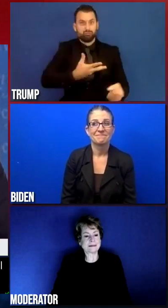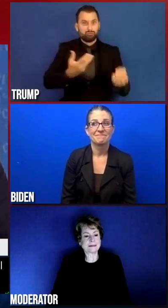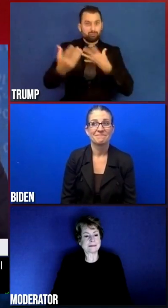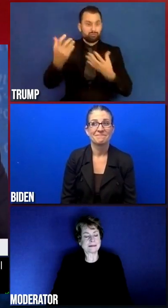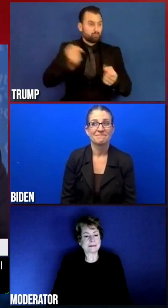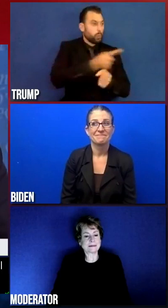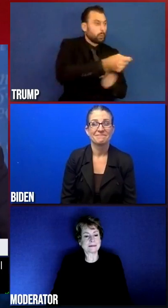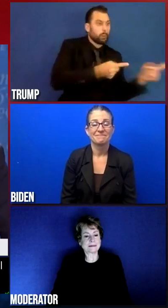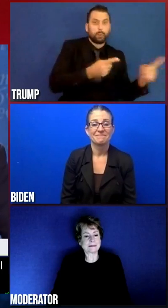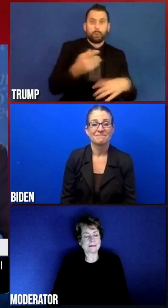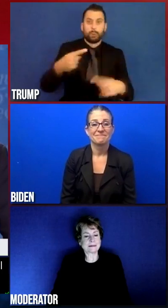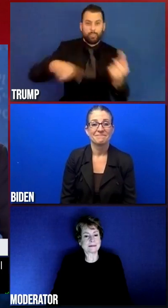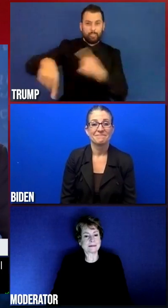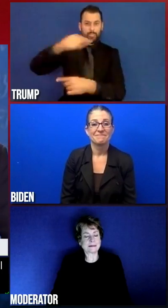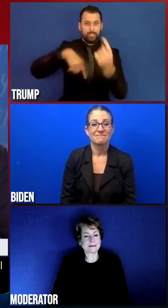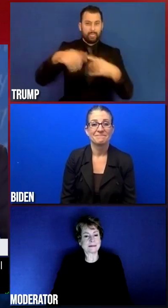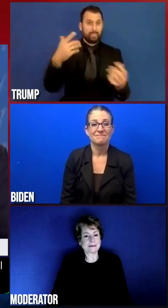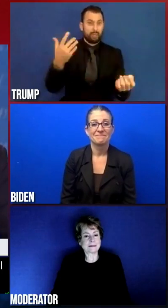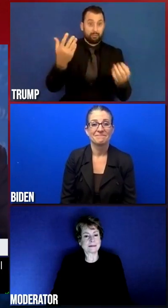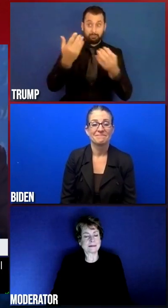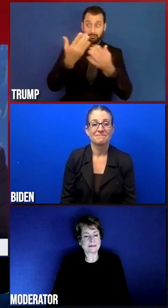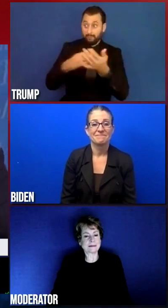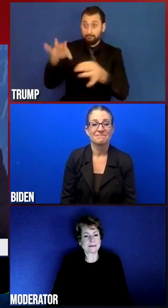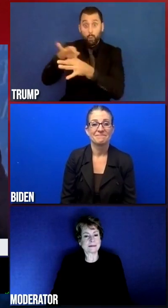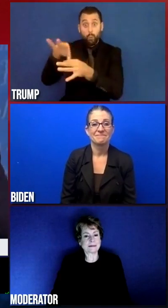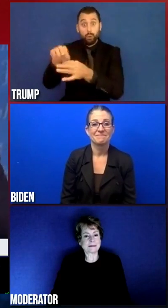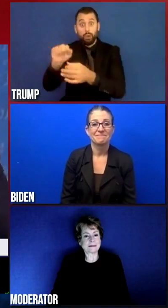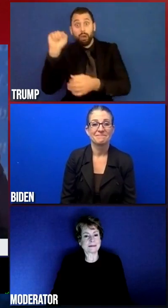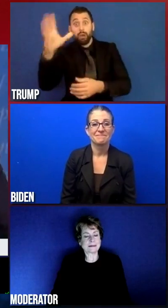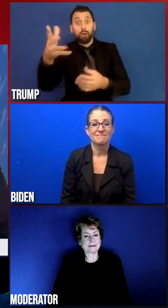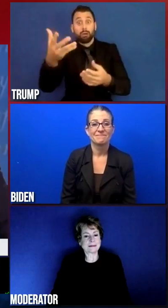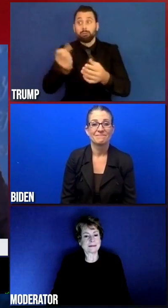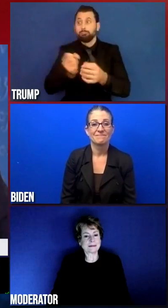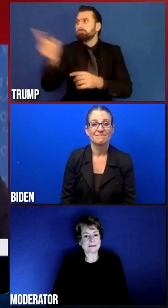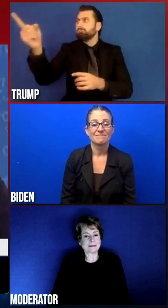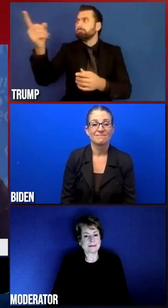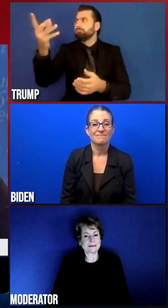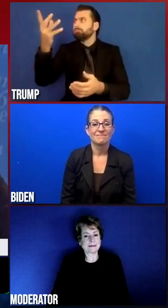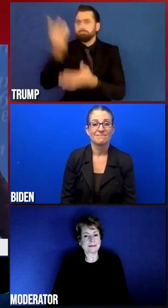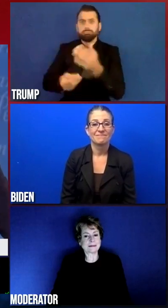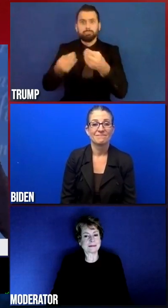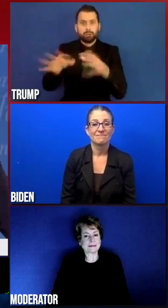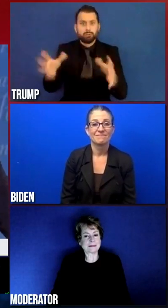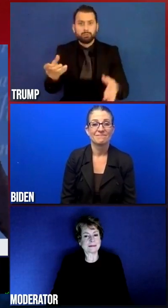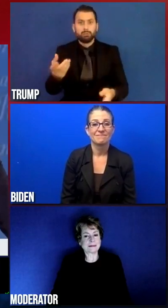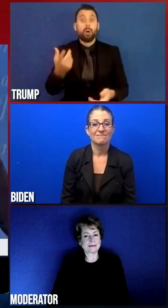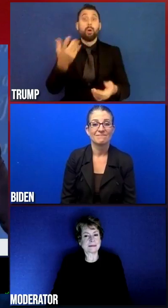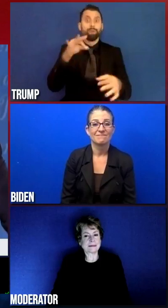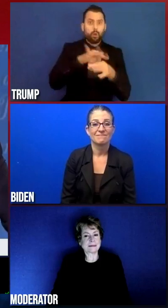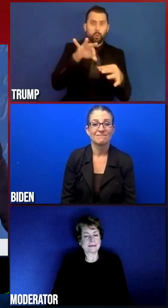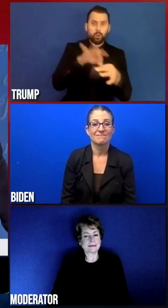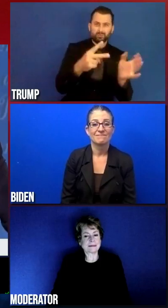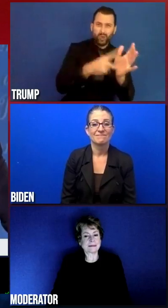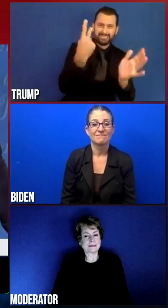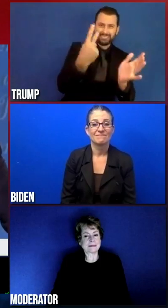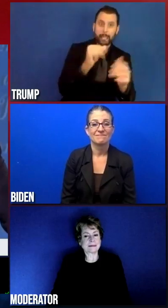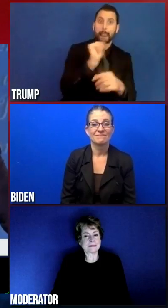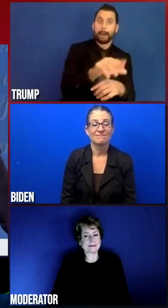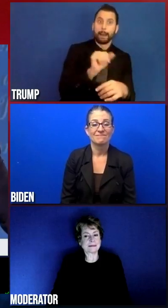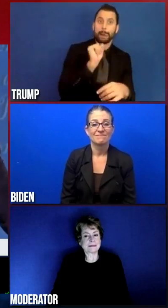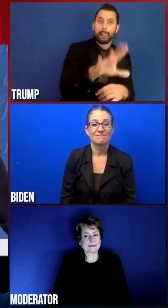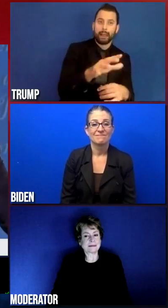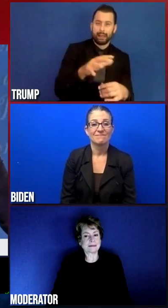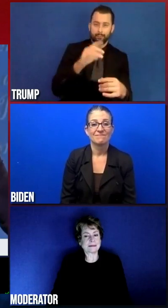1,000 ballots. Everybody got 2 ballots. This is going to be a fraud like you've never seen. The other thing, it's nice on November 3rd,